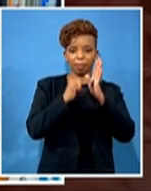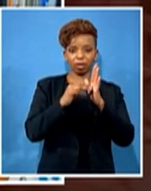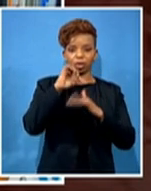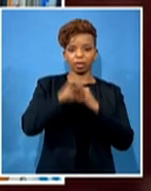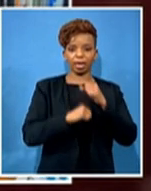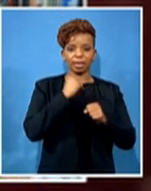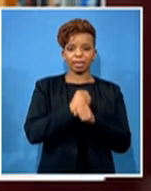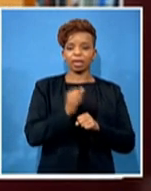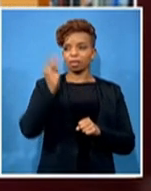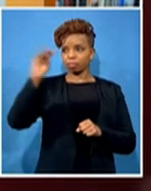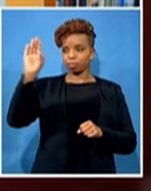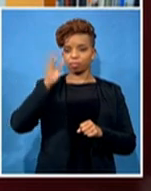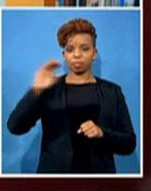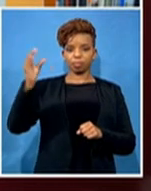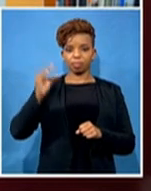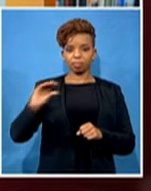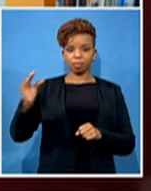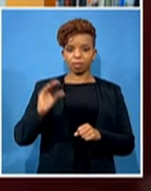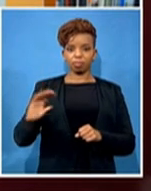we default on this loan?